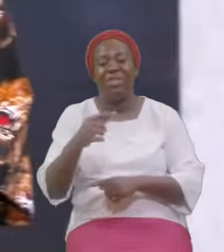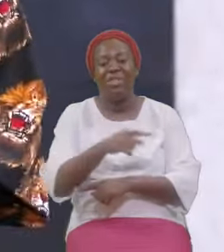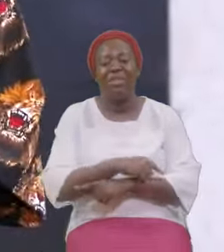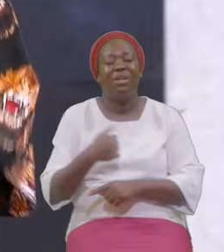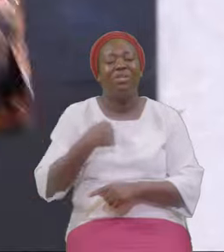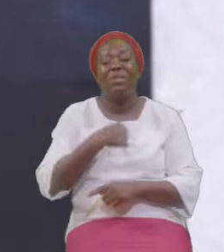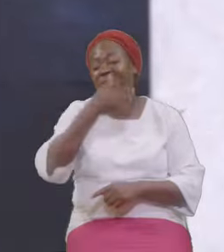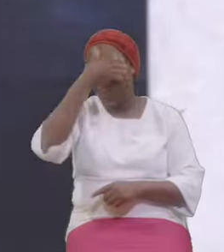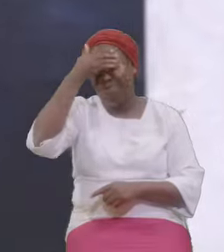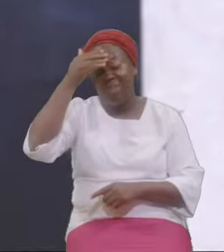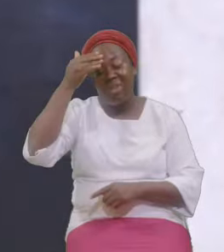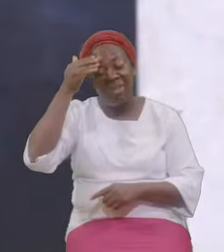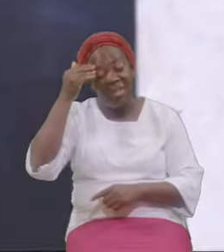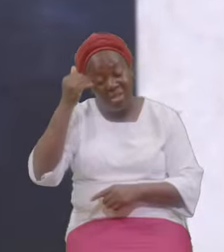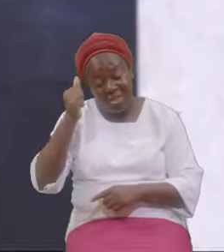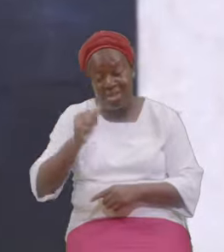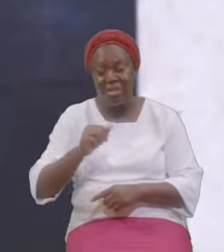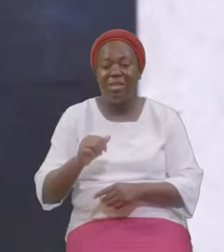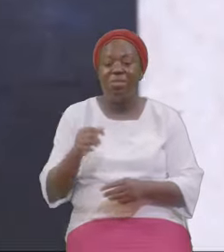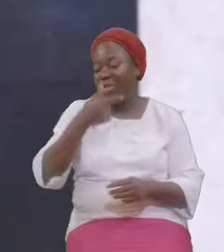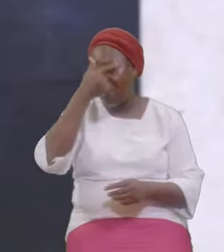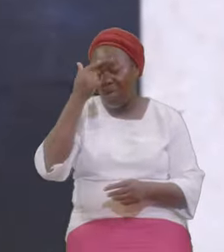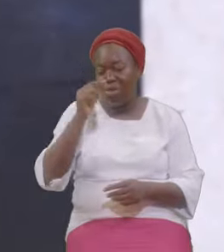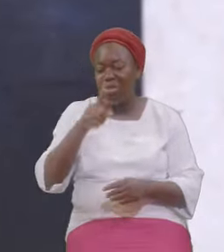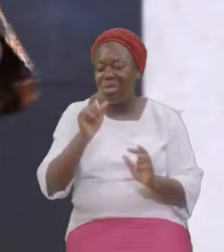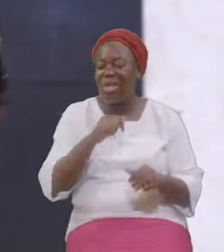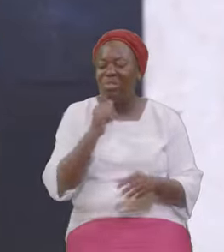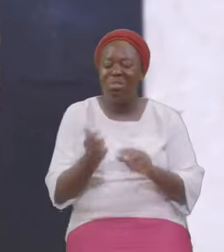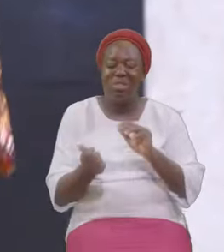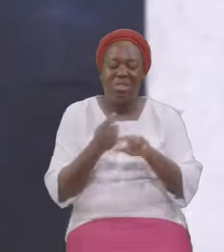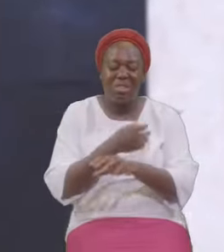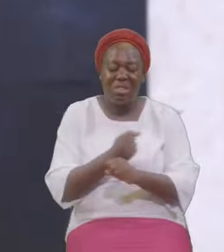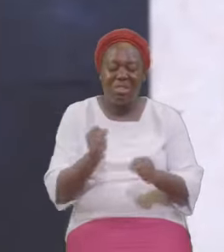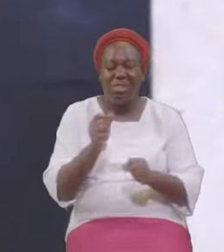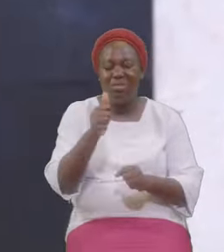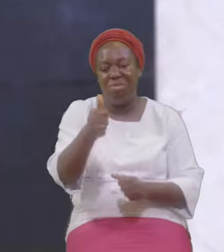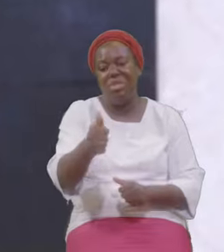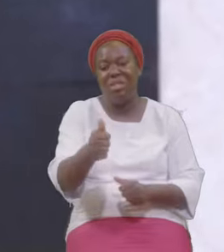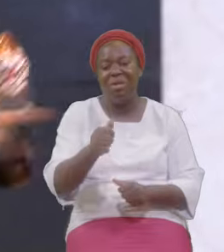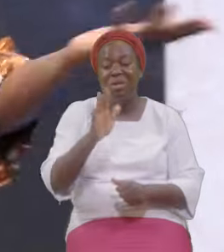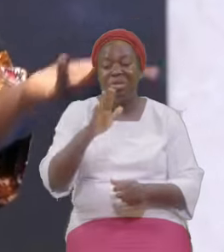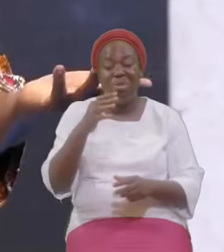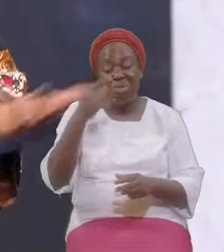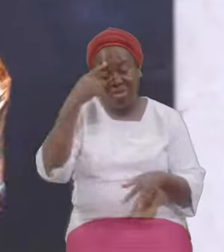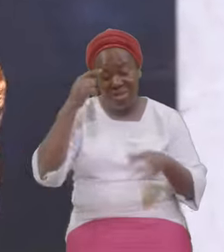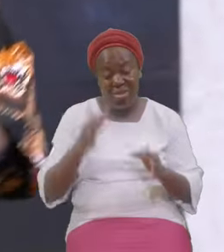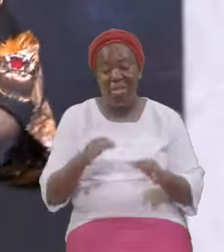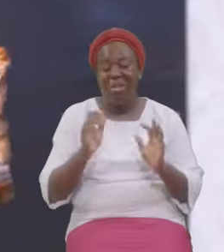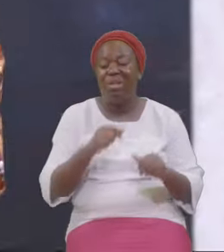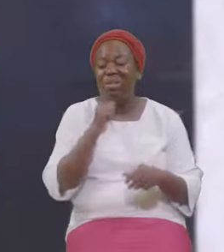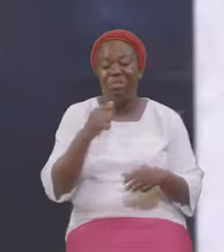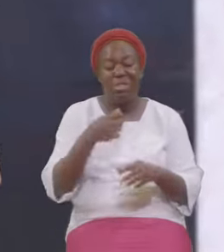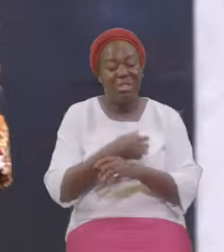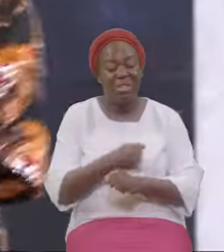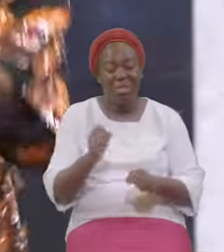ourselves. Because you cannot save yourself. Your resolution cannot save you. Your own power